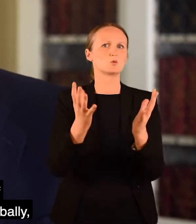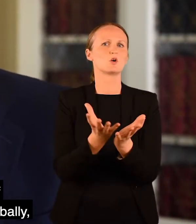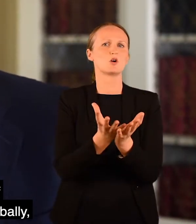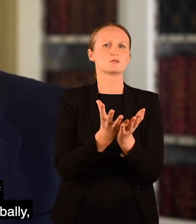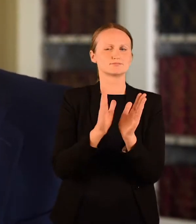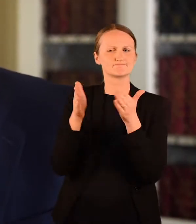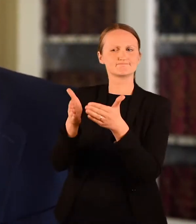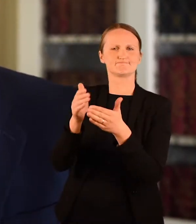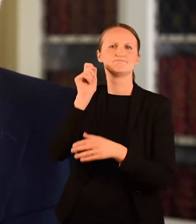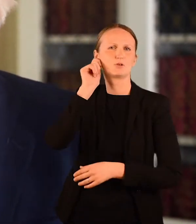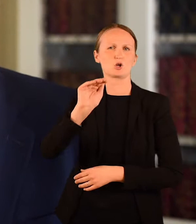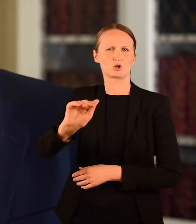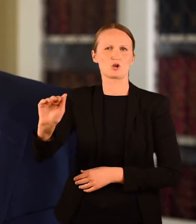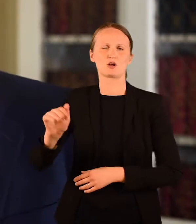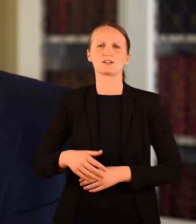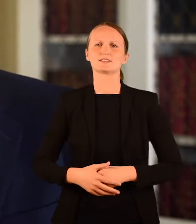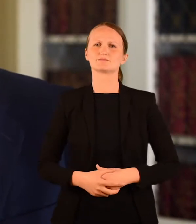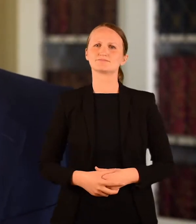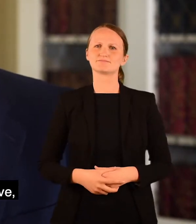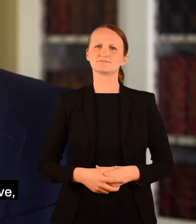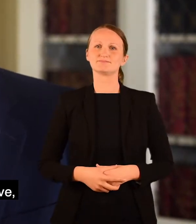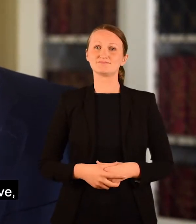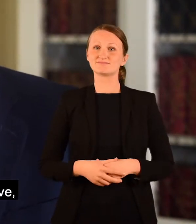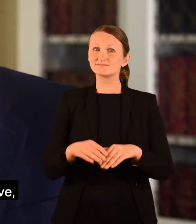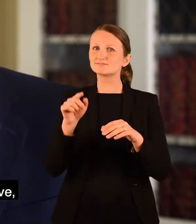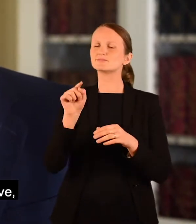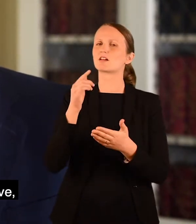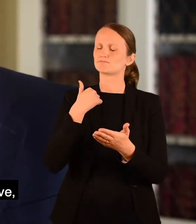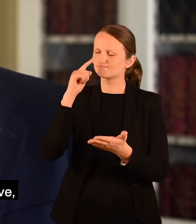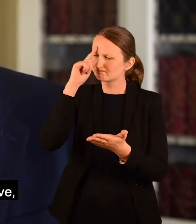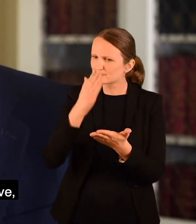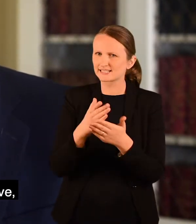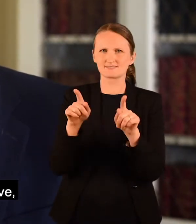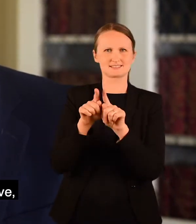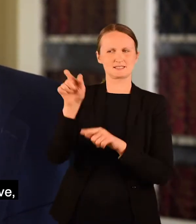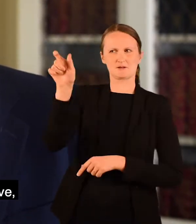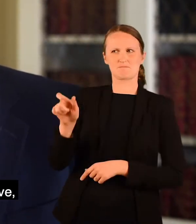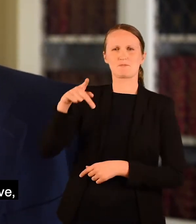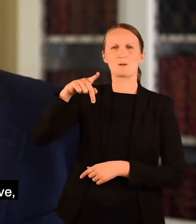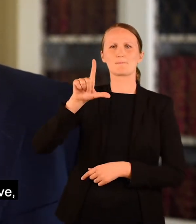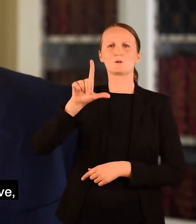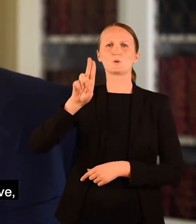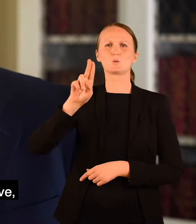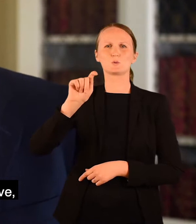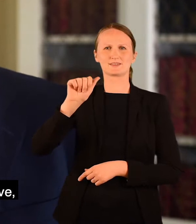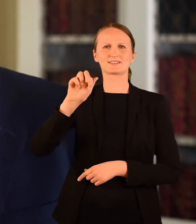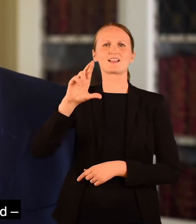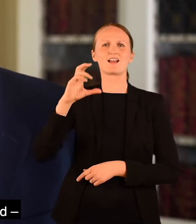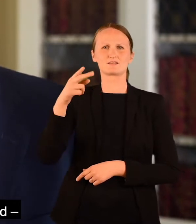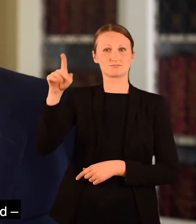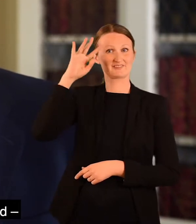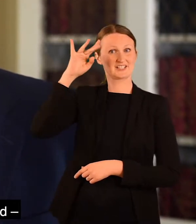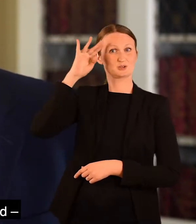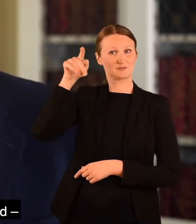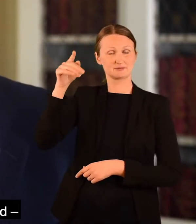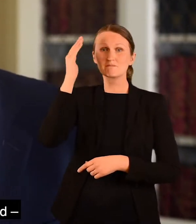to education globally and for girls in particular. And that's because I firmly believe, as Plutarch did, that the